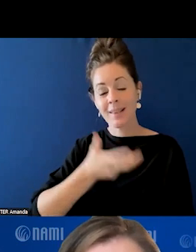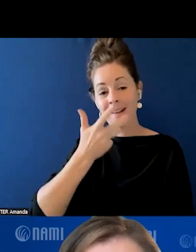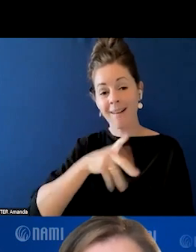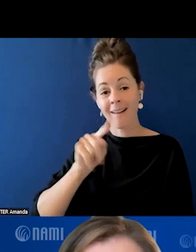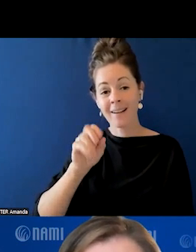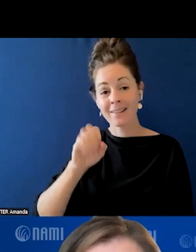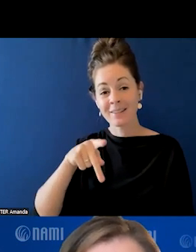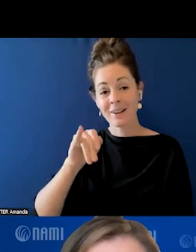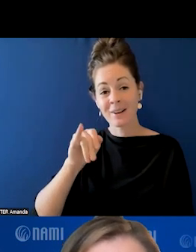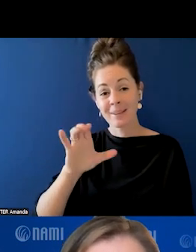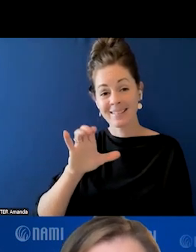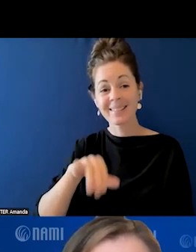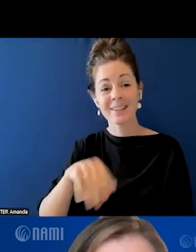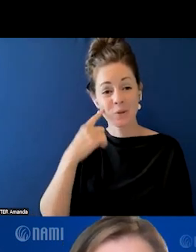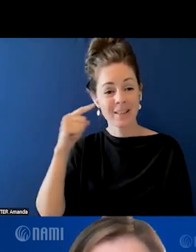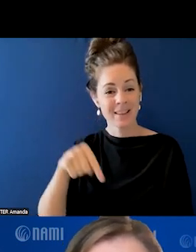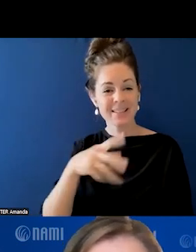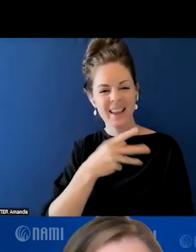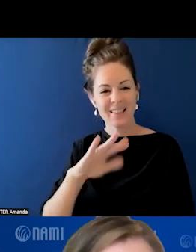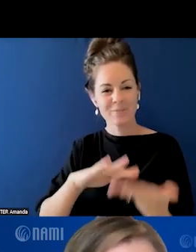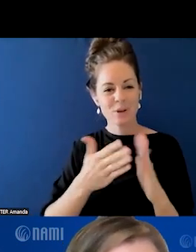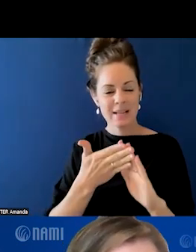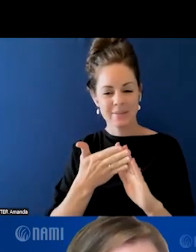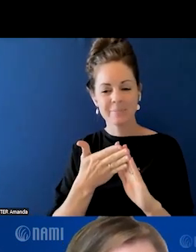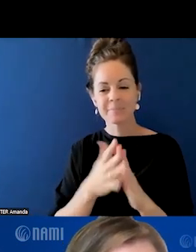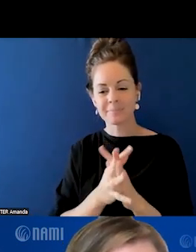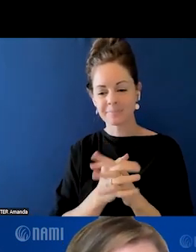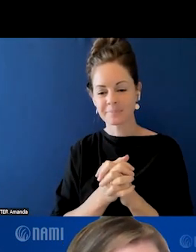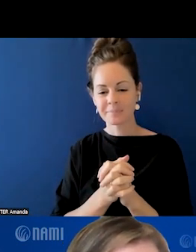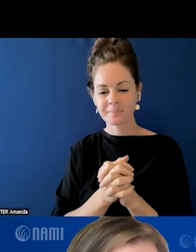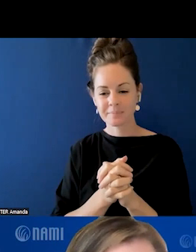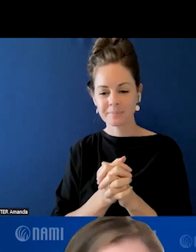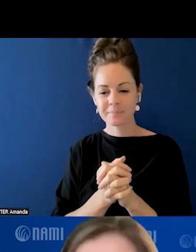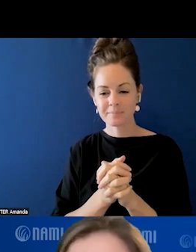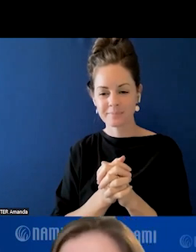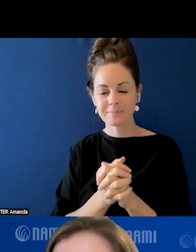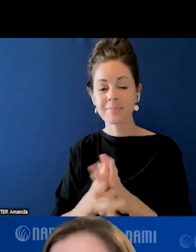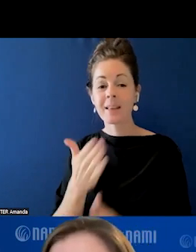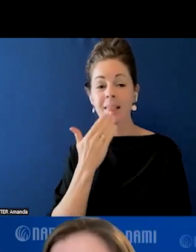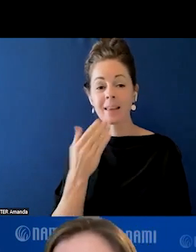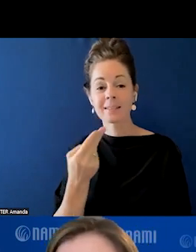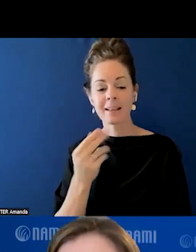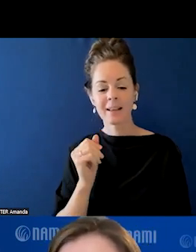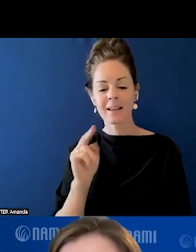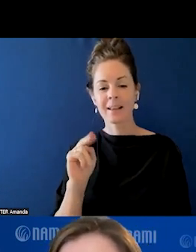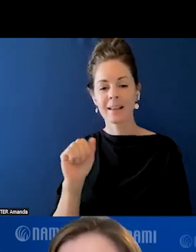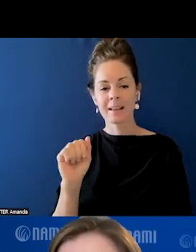this call and a hot topic in the community. Steph? Yeah, thanks, Hannah. Great to be with you